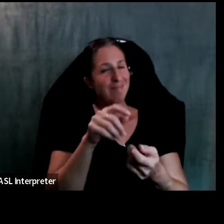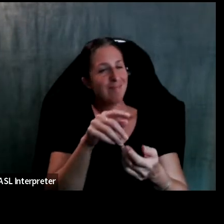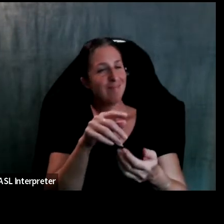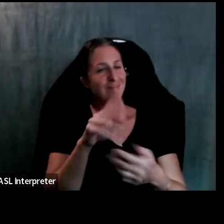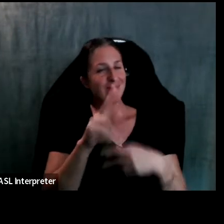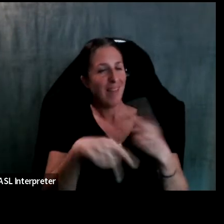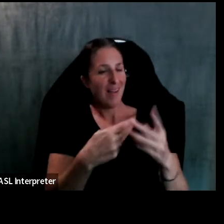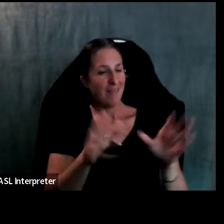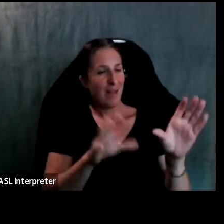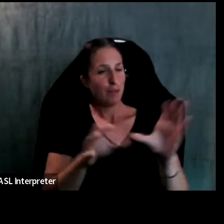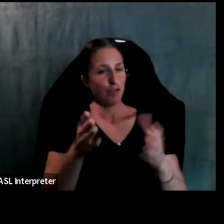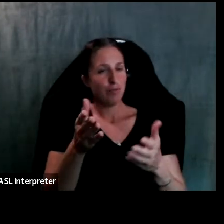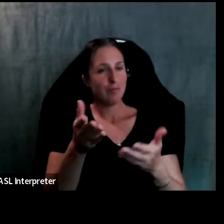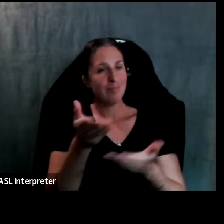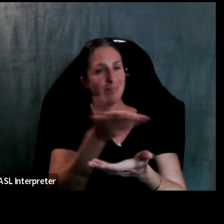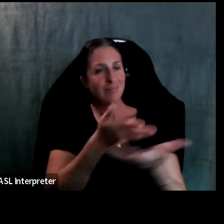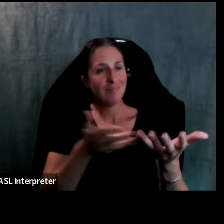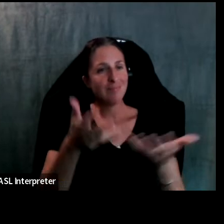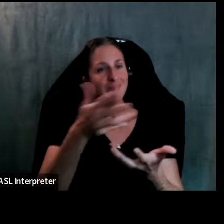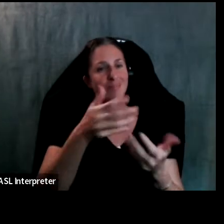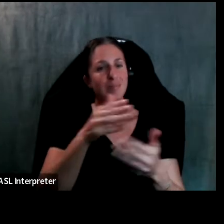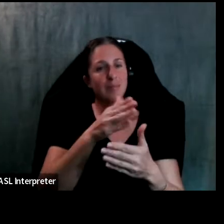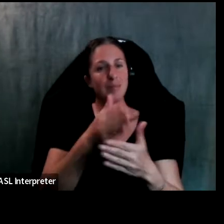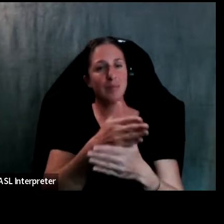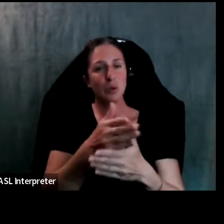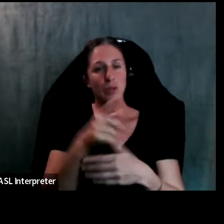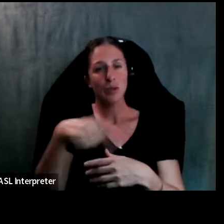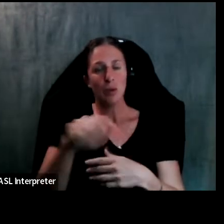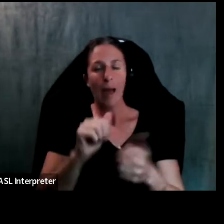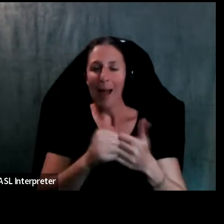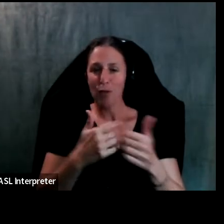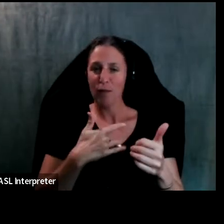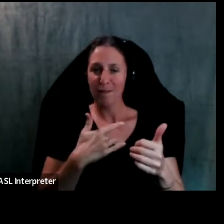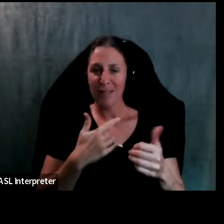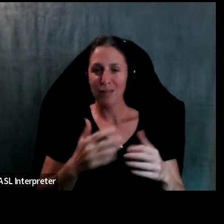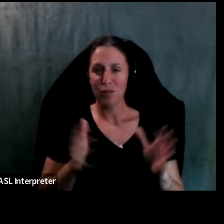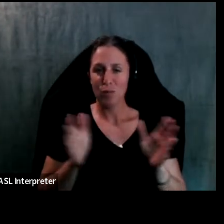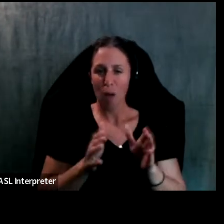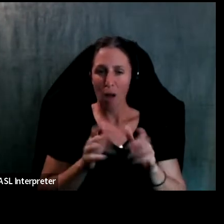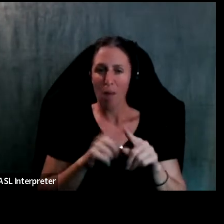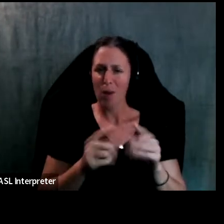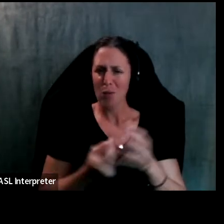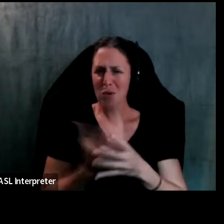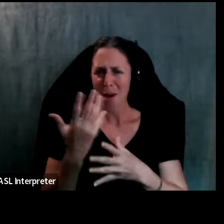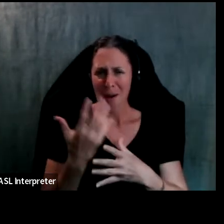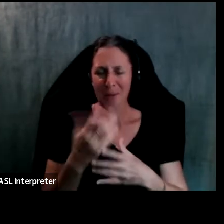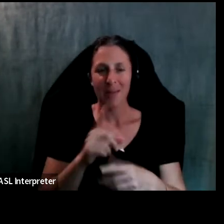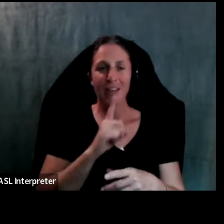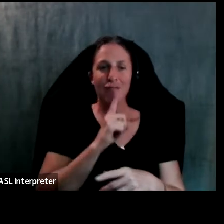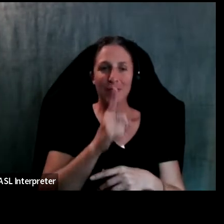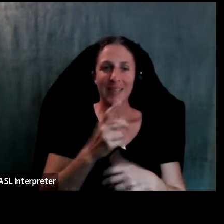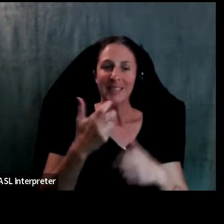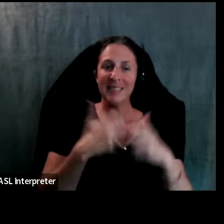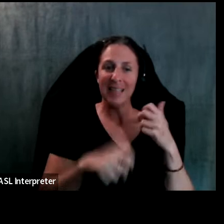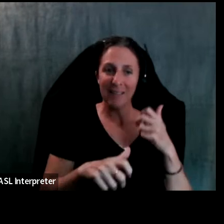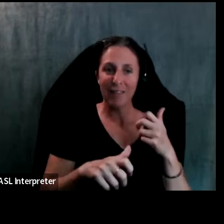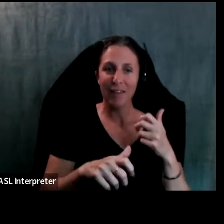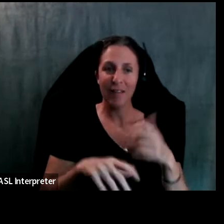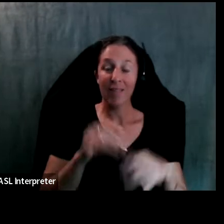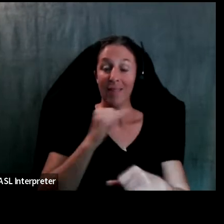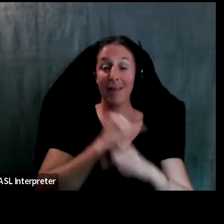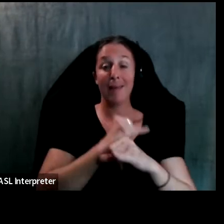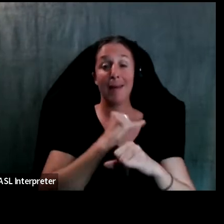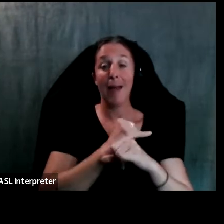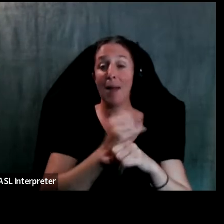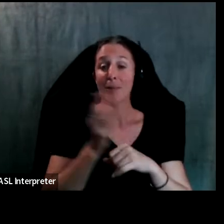or how are you going to feel small and grow? I mean, that is just going to be really difficult. And that's the campus up